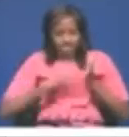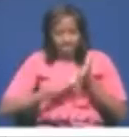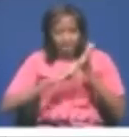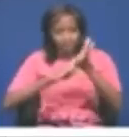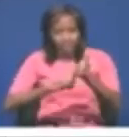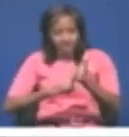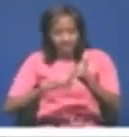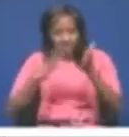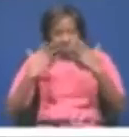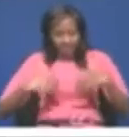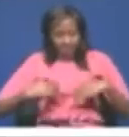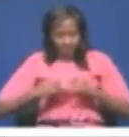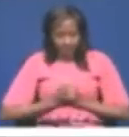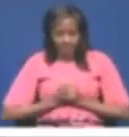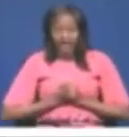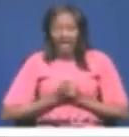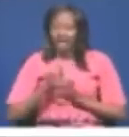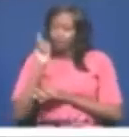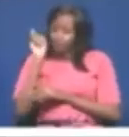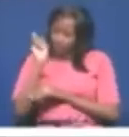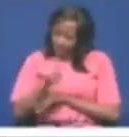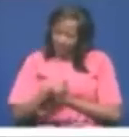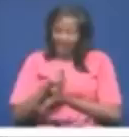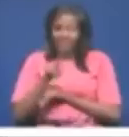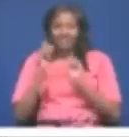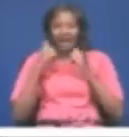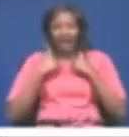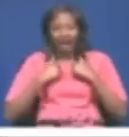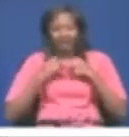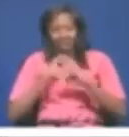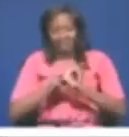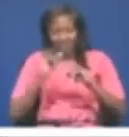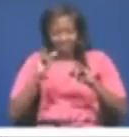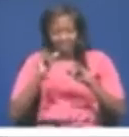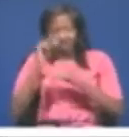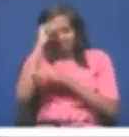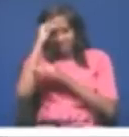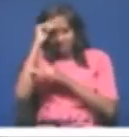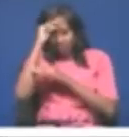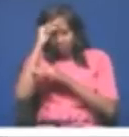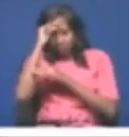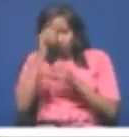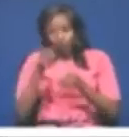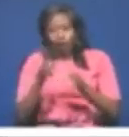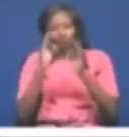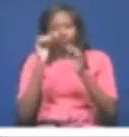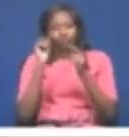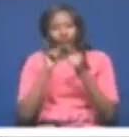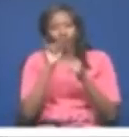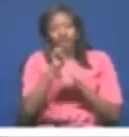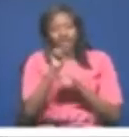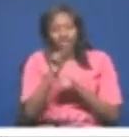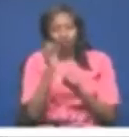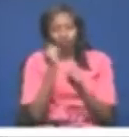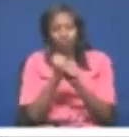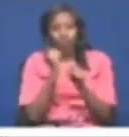that is why we must align all our government officials to that reality, so that we are able to work